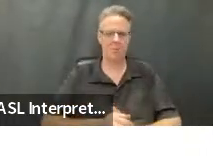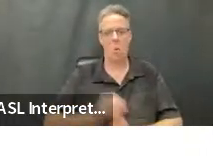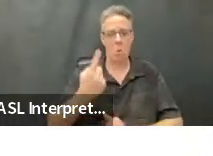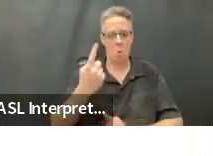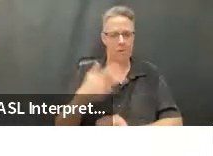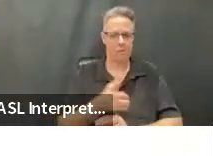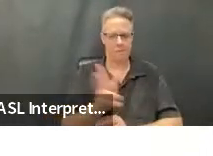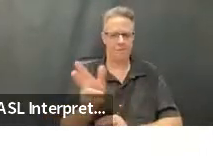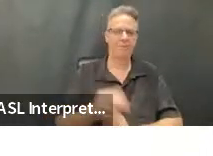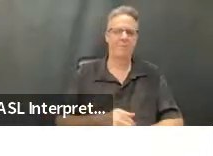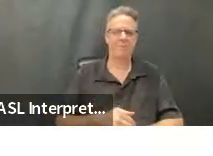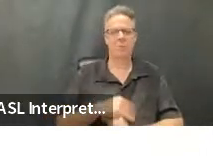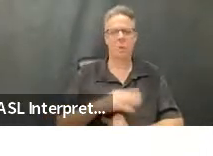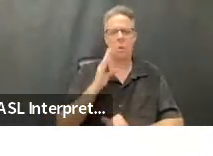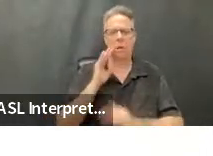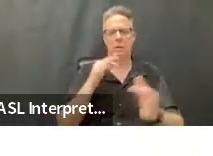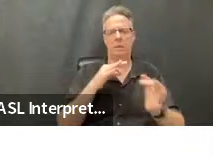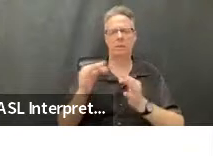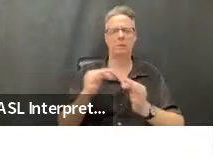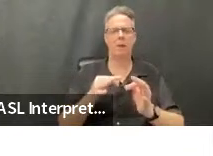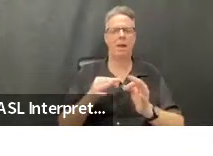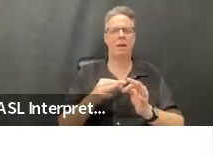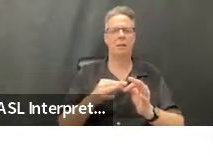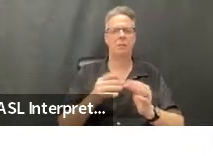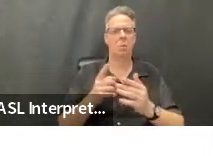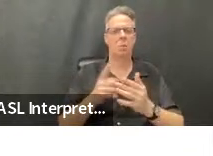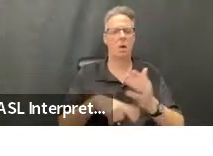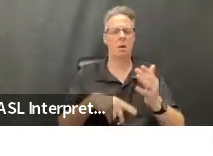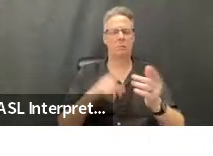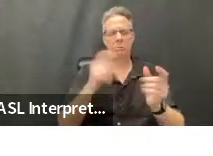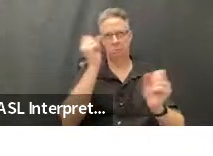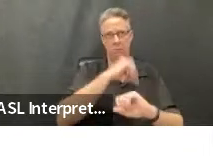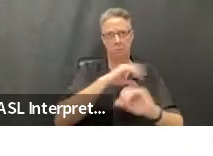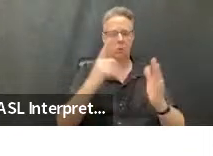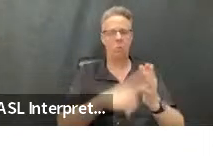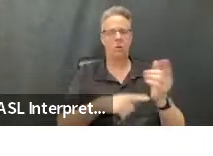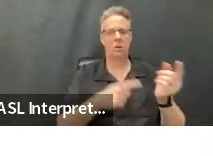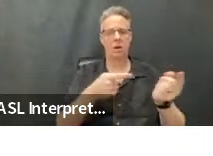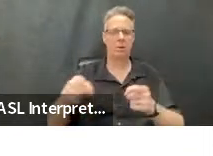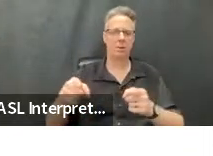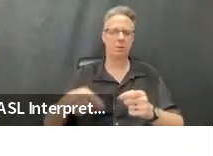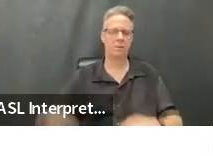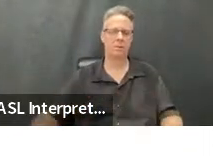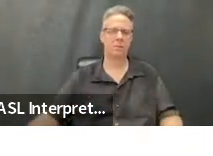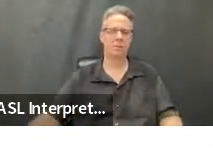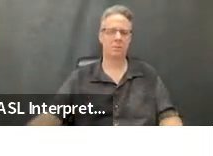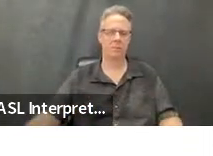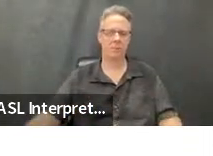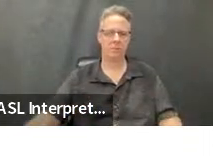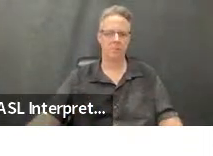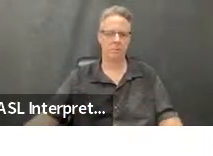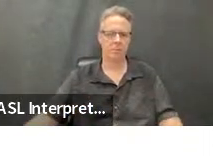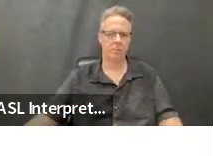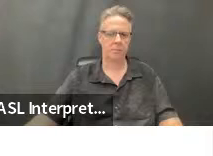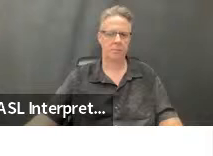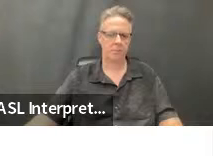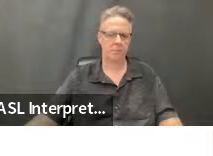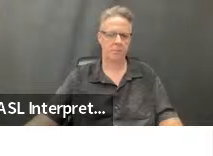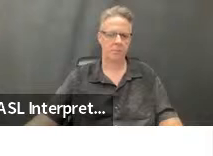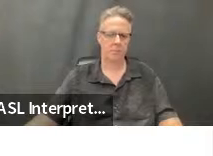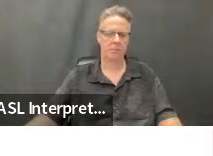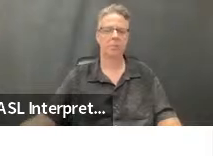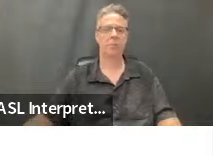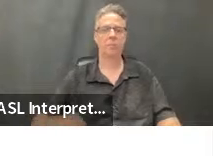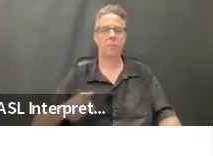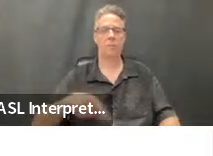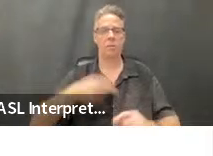aux lanes a little later and kind of show you what that means and what occurs with all that entering and exiting flow. And when you go